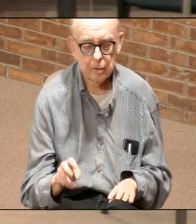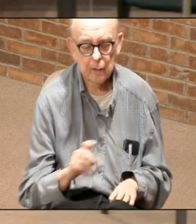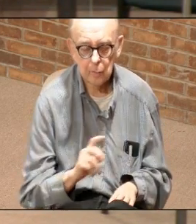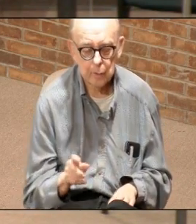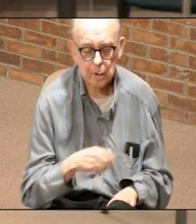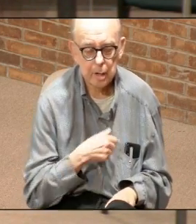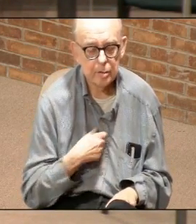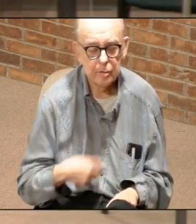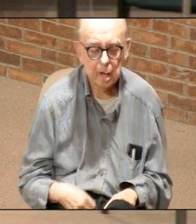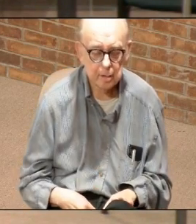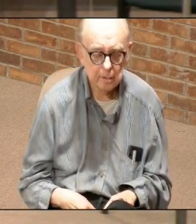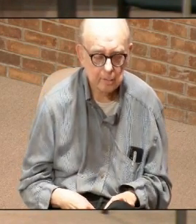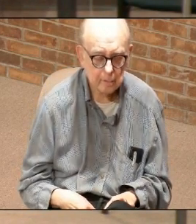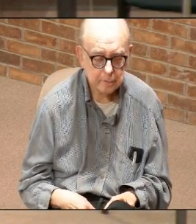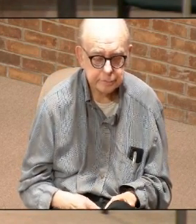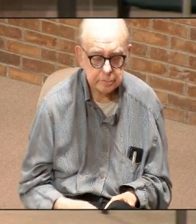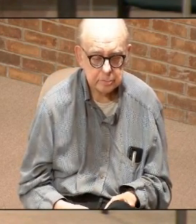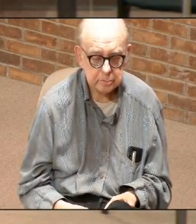China.